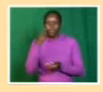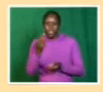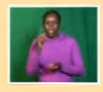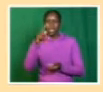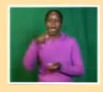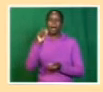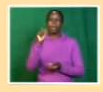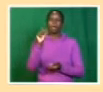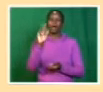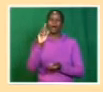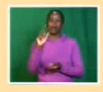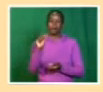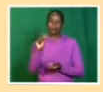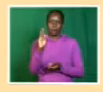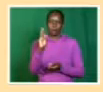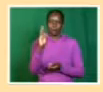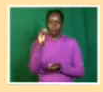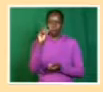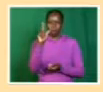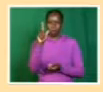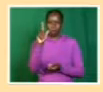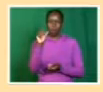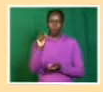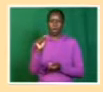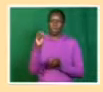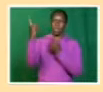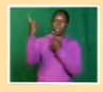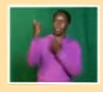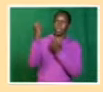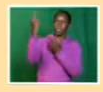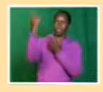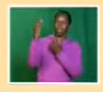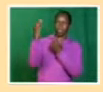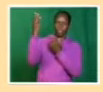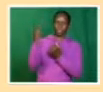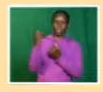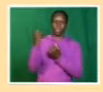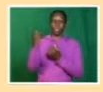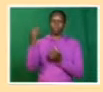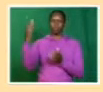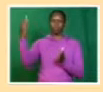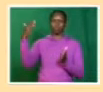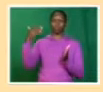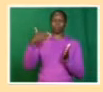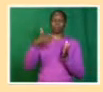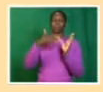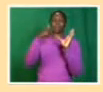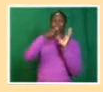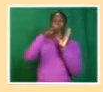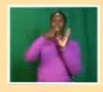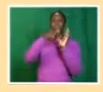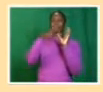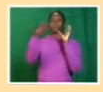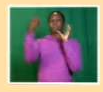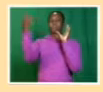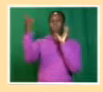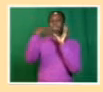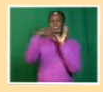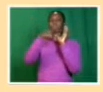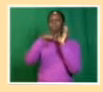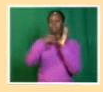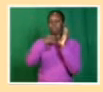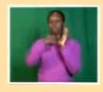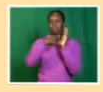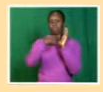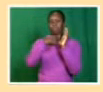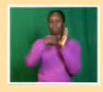parabol. Okay, signals from the satellite strike from any other satellite. They strike